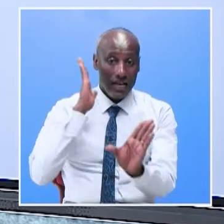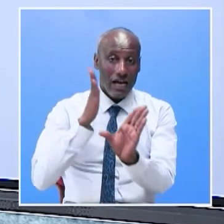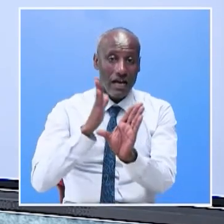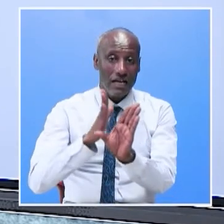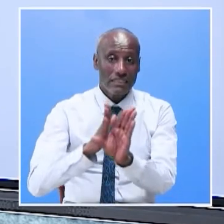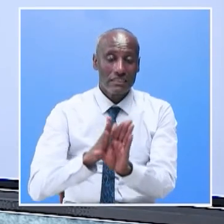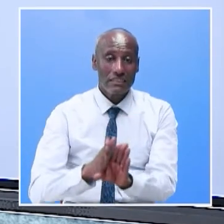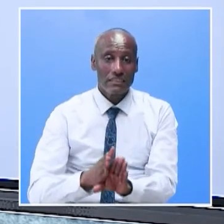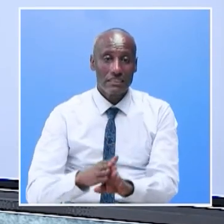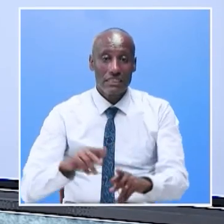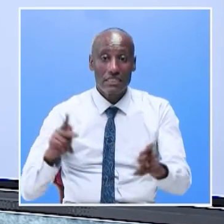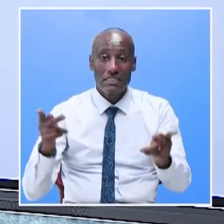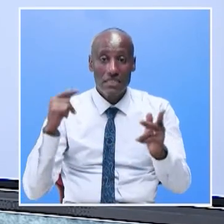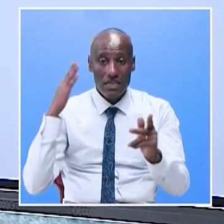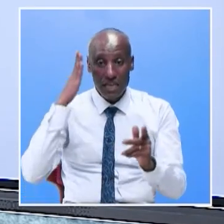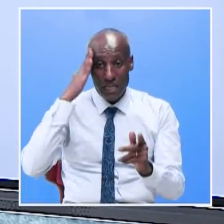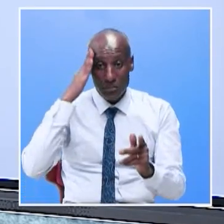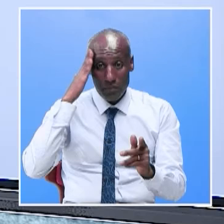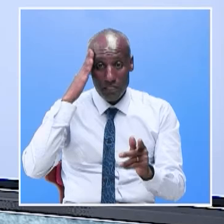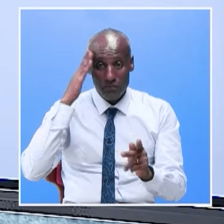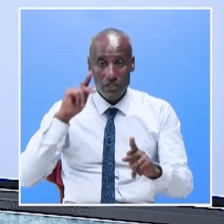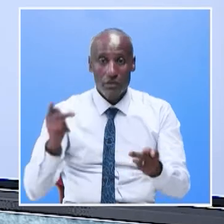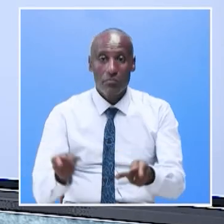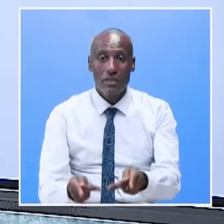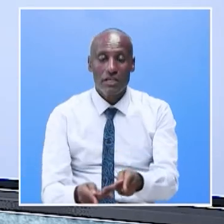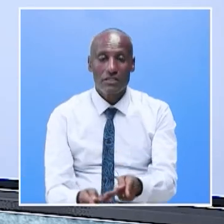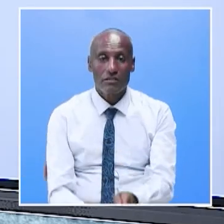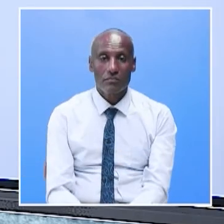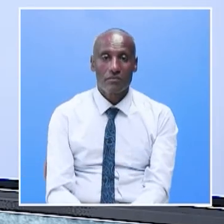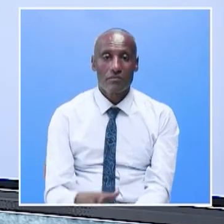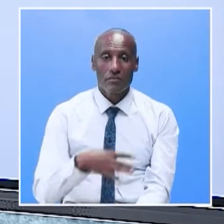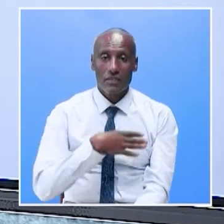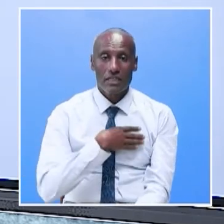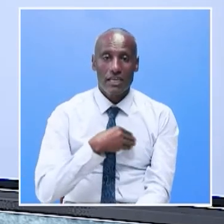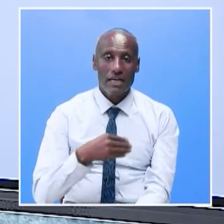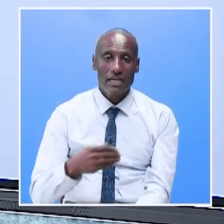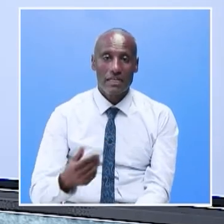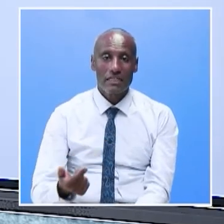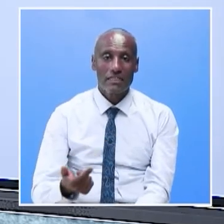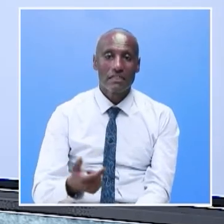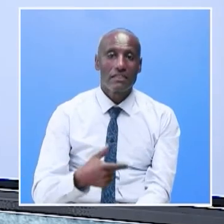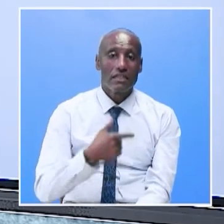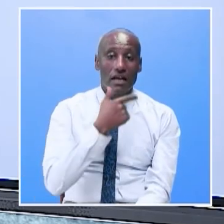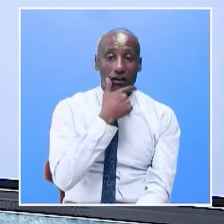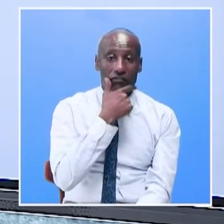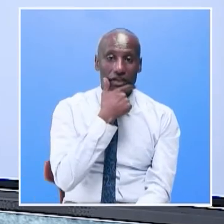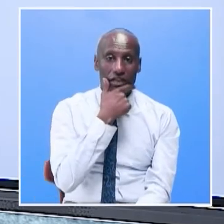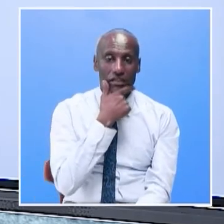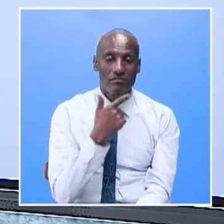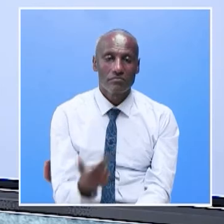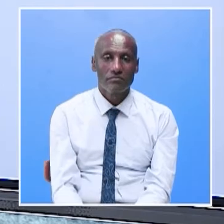specific place. Specific place like cafeteria and